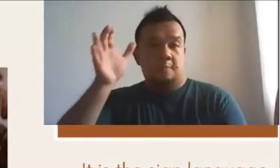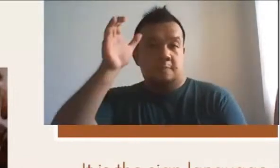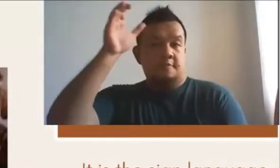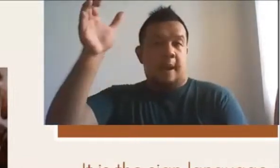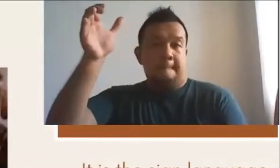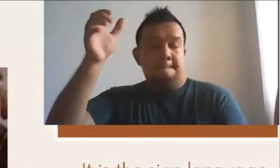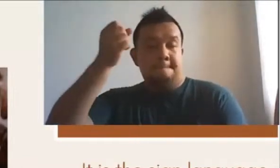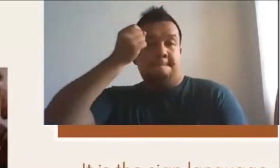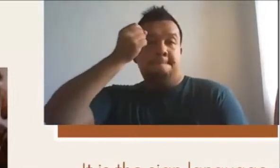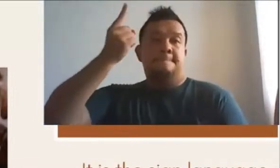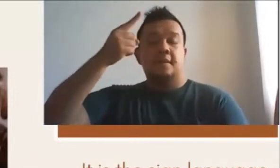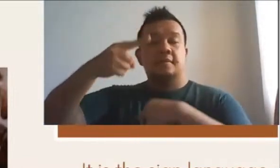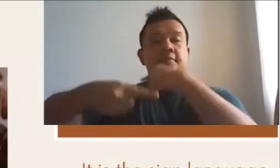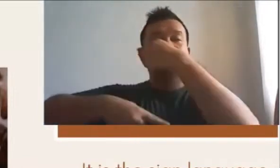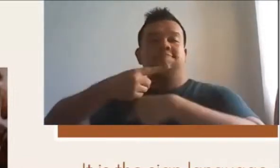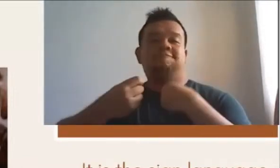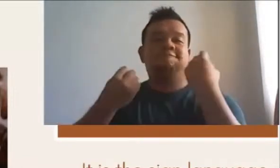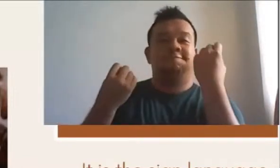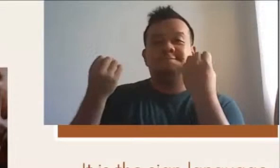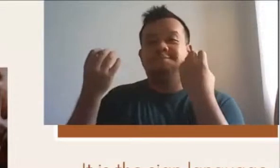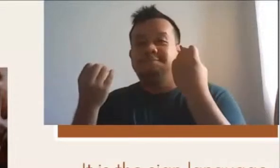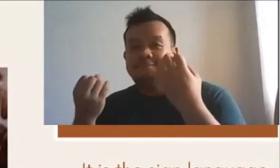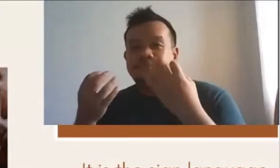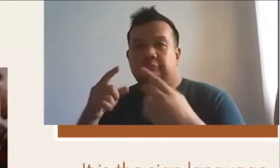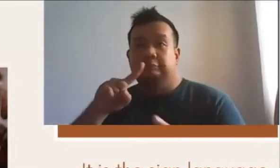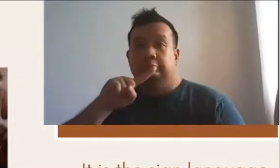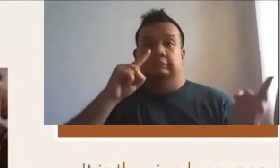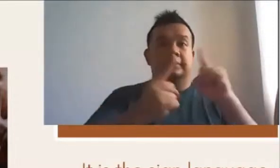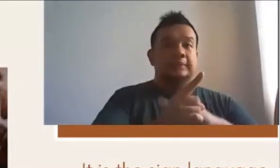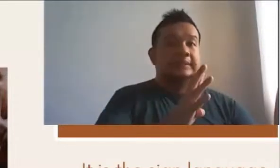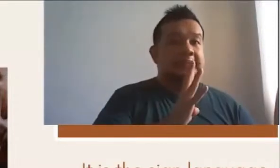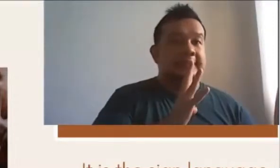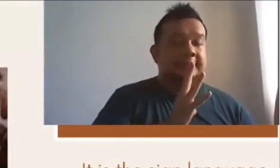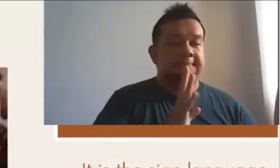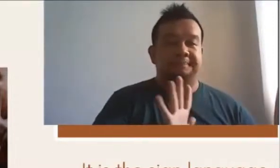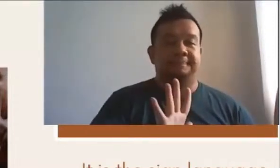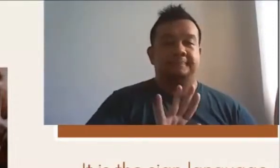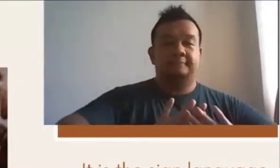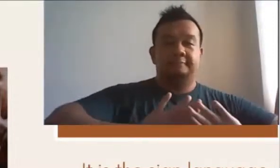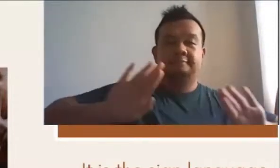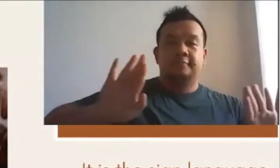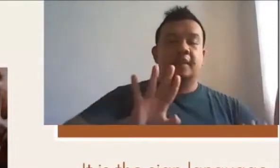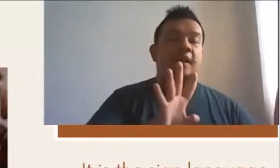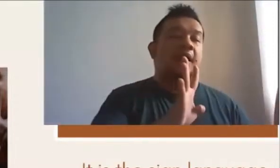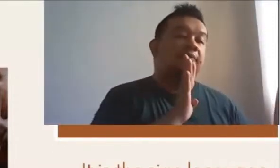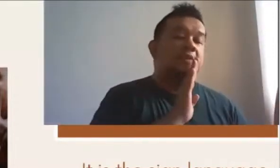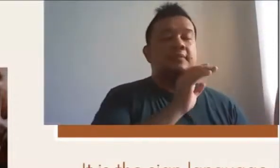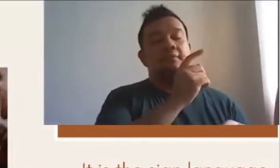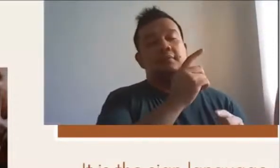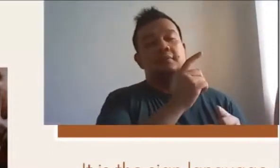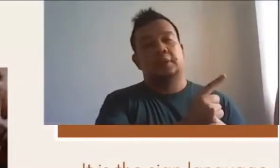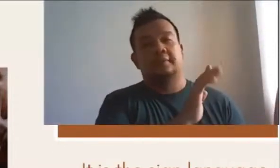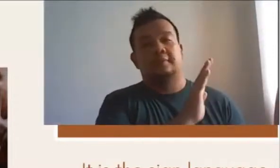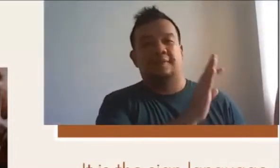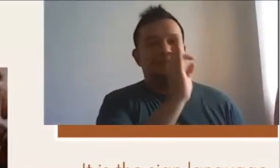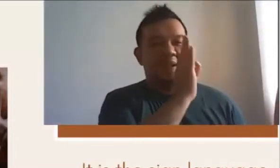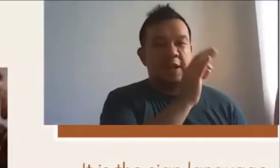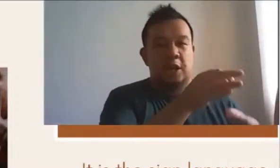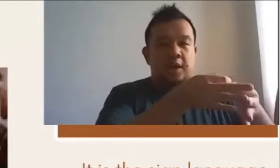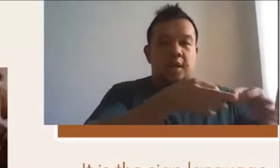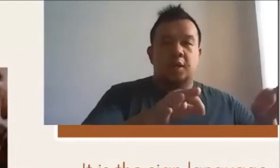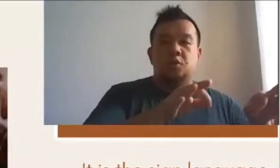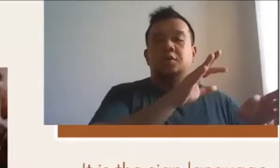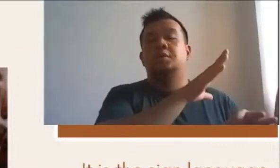Hindi ibig sabihin na related sila, pero you have to translate depending on the context and the concept. So we call it